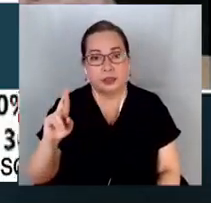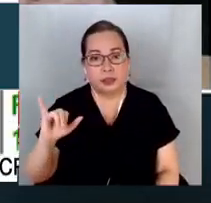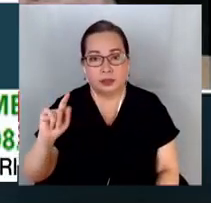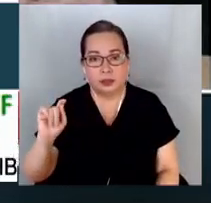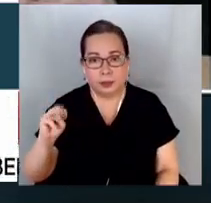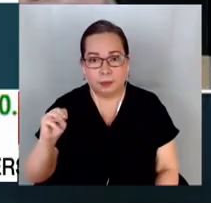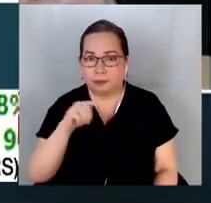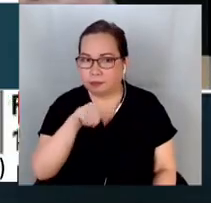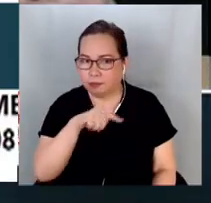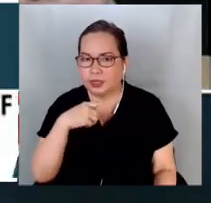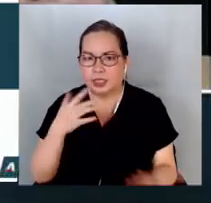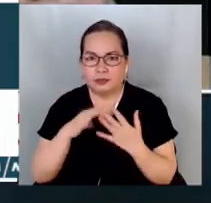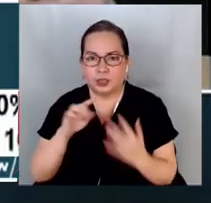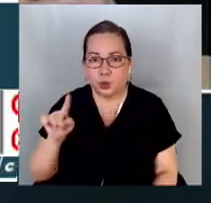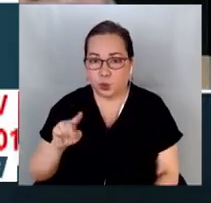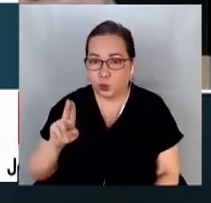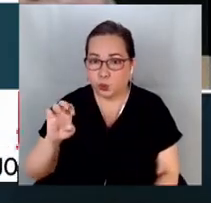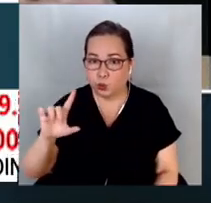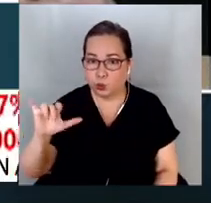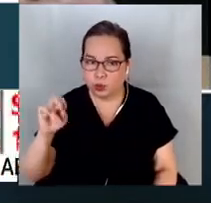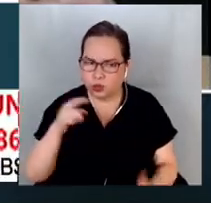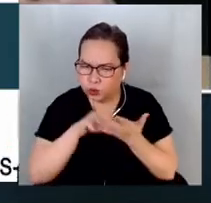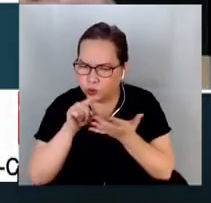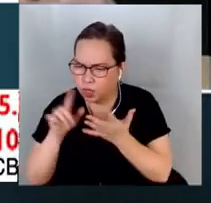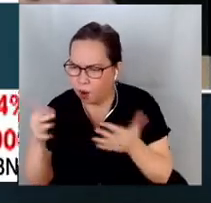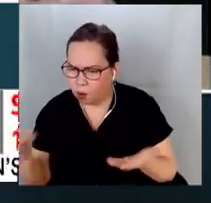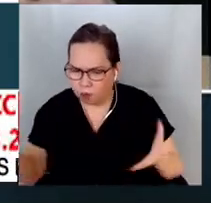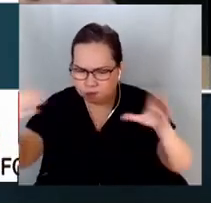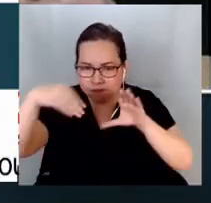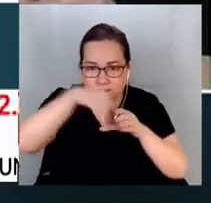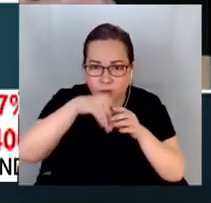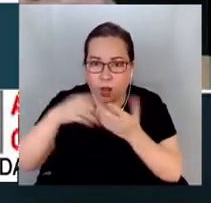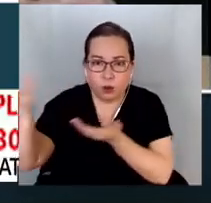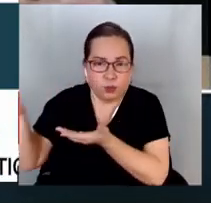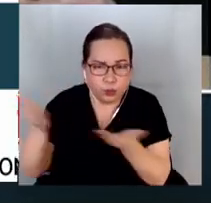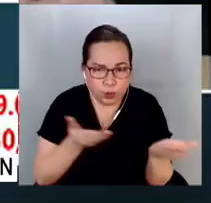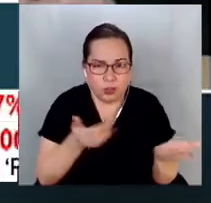Swilig, pati yung packaging nila, yung magkakaroon ng tinatawag na transport, lahat.